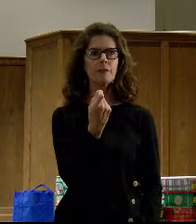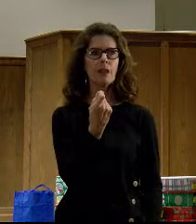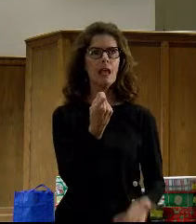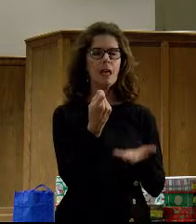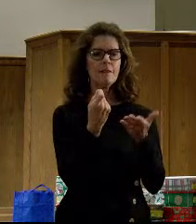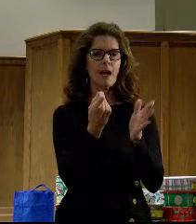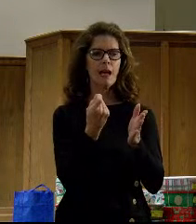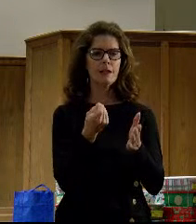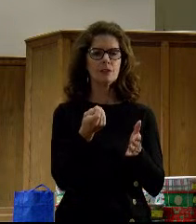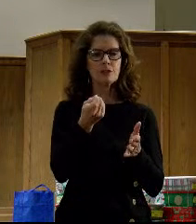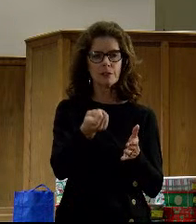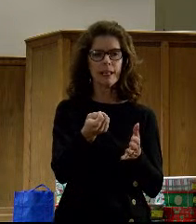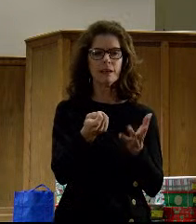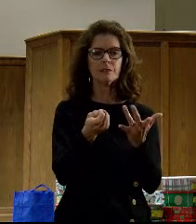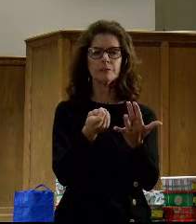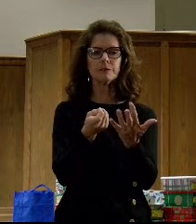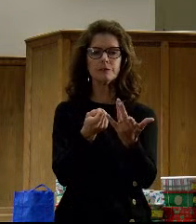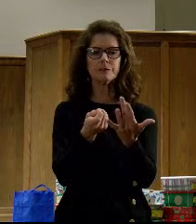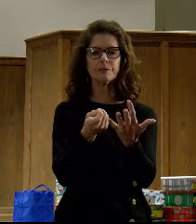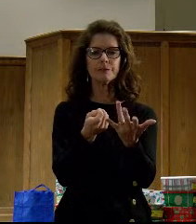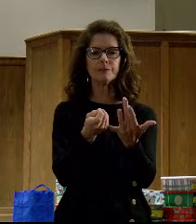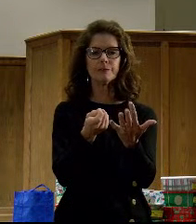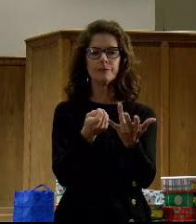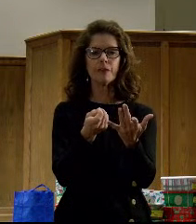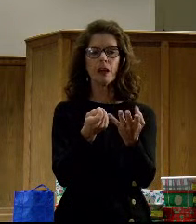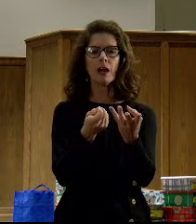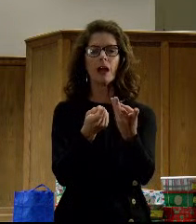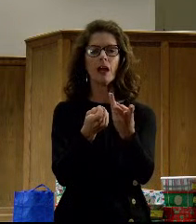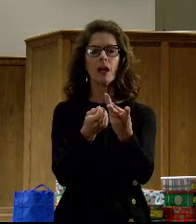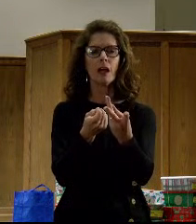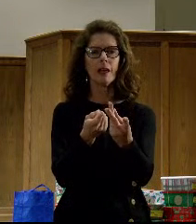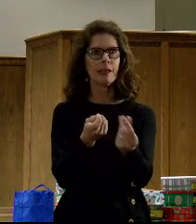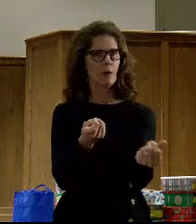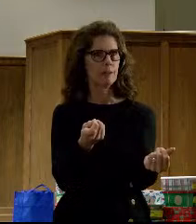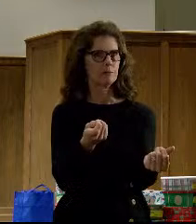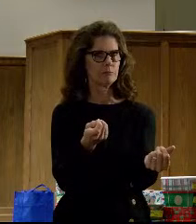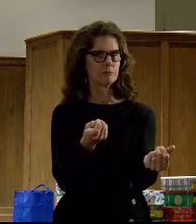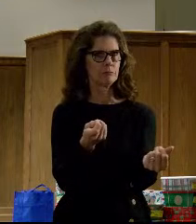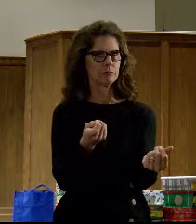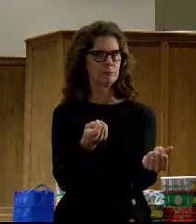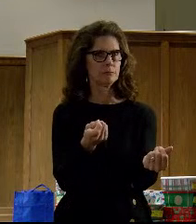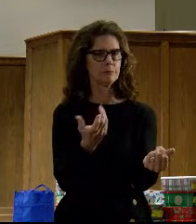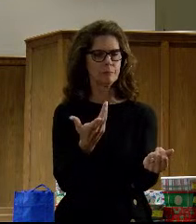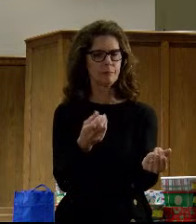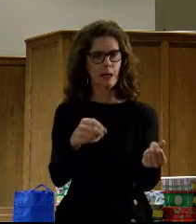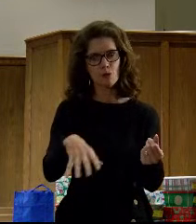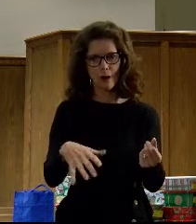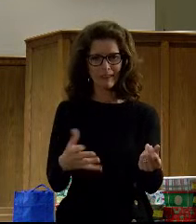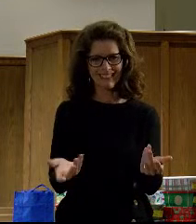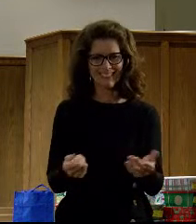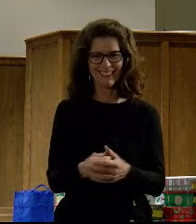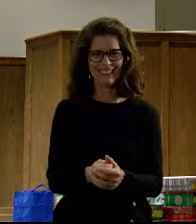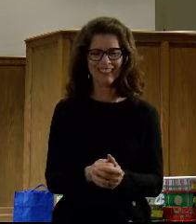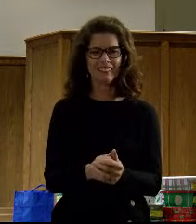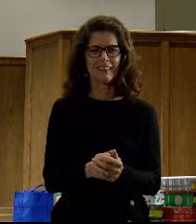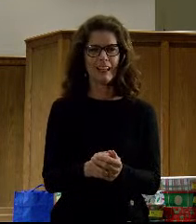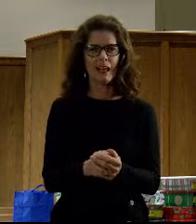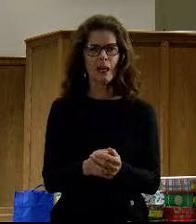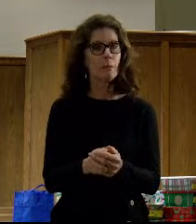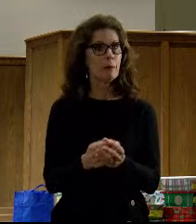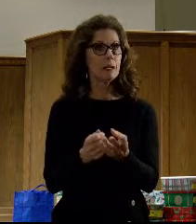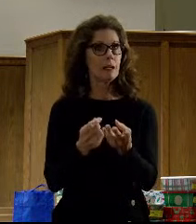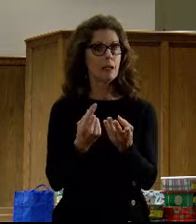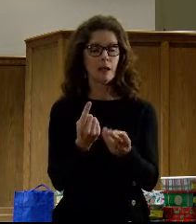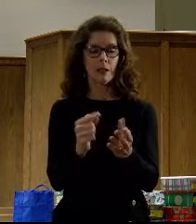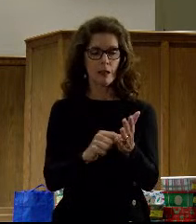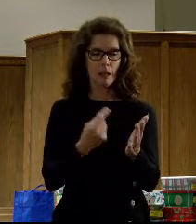sit there, eventually it would go out. Hopefully I would drop it before it burned my finger. But it would go out